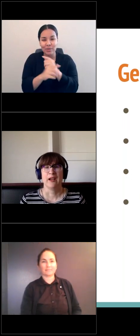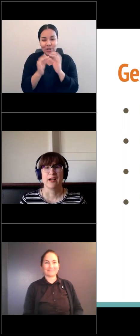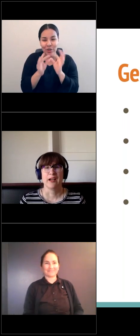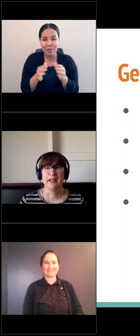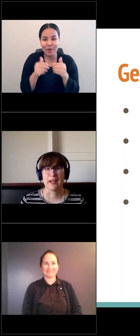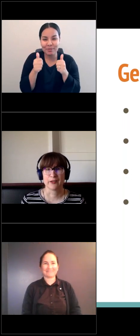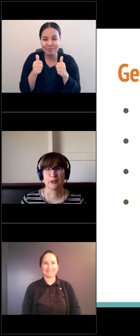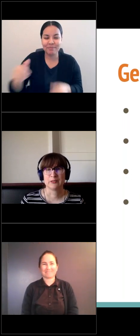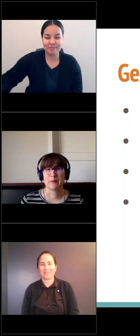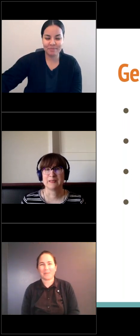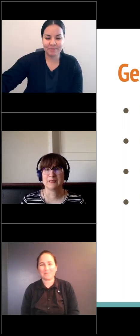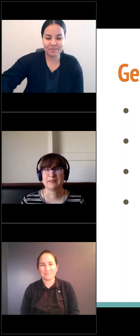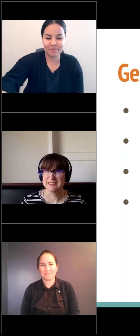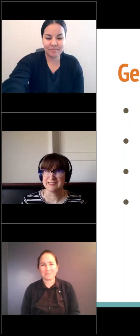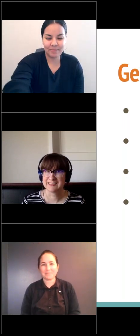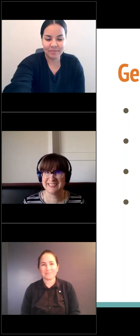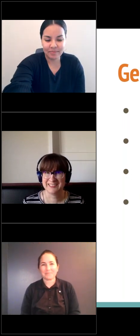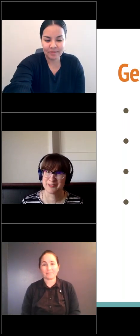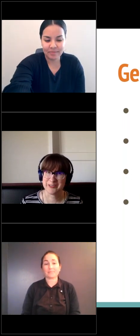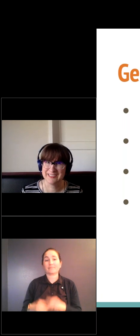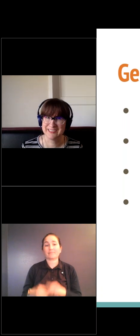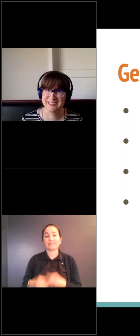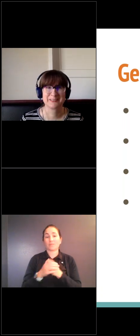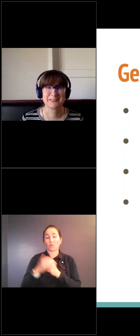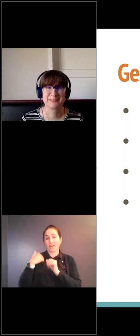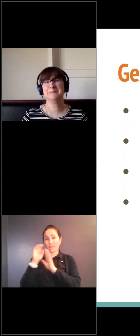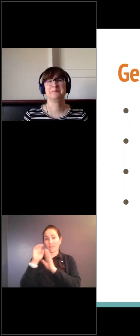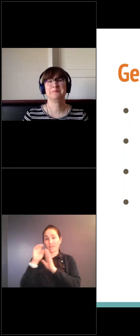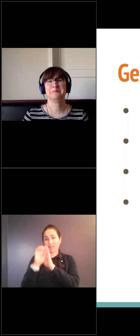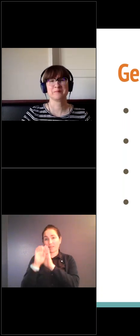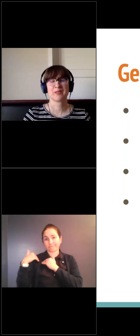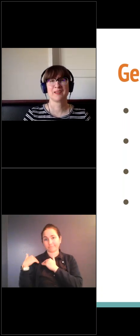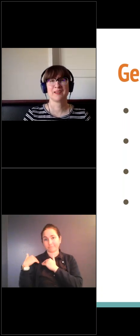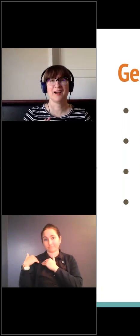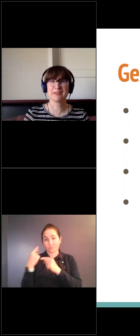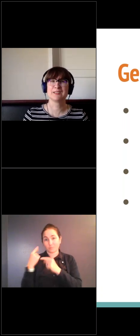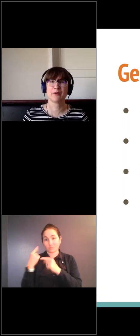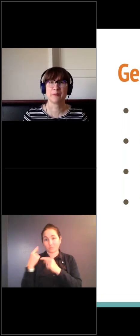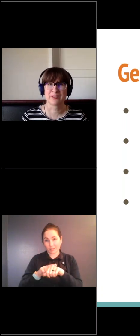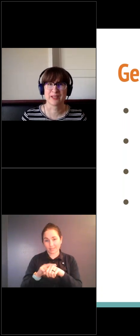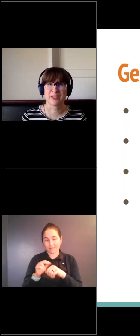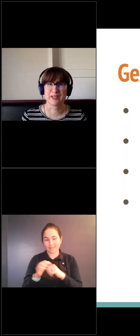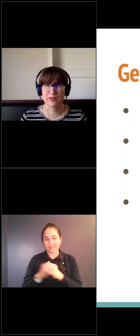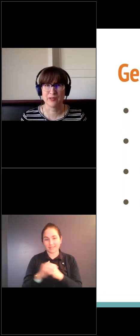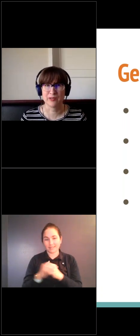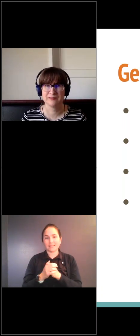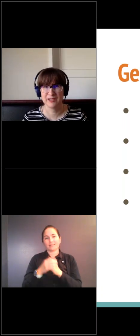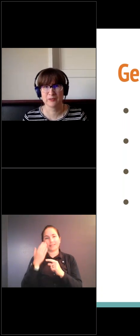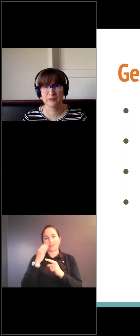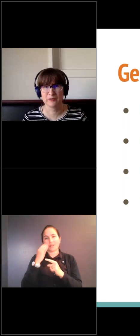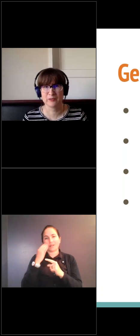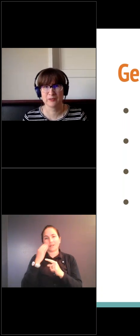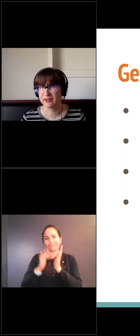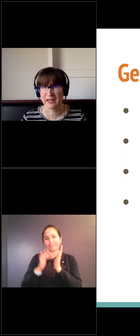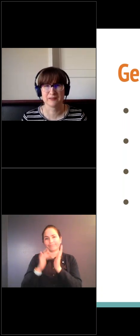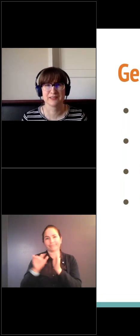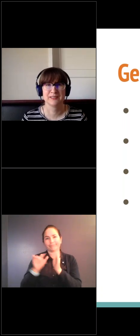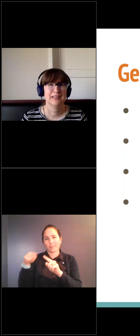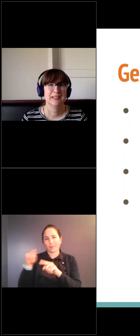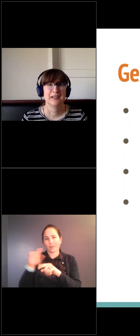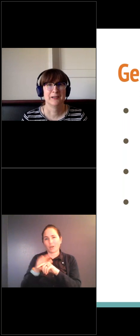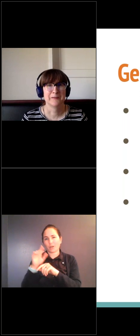We do have ethical responsibilities, of course, right? Obviously, don't abuse other people on Twitter or any